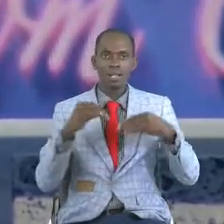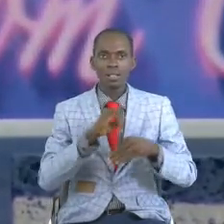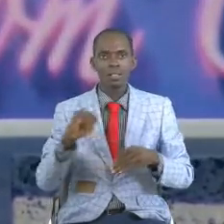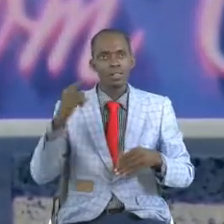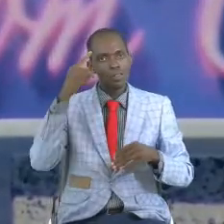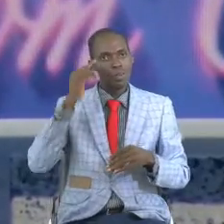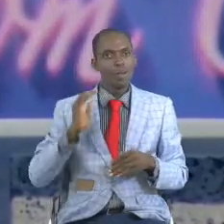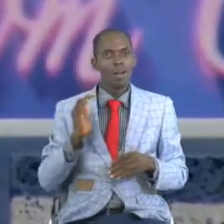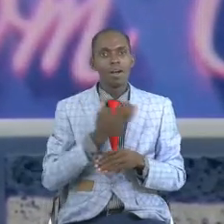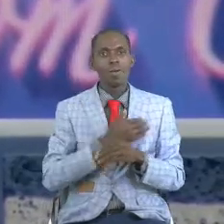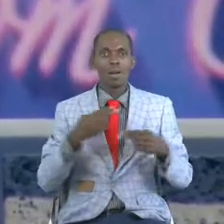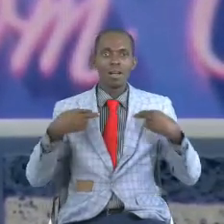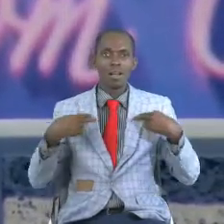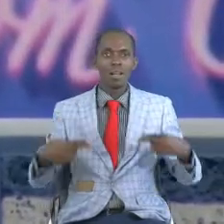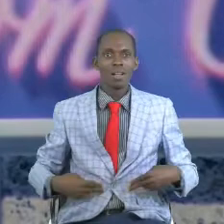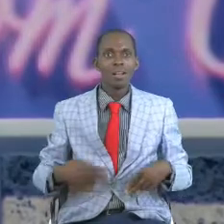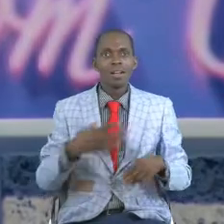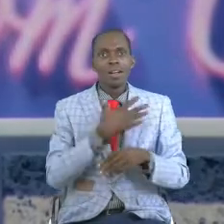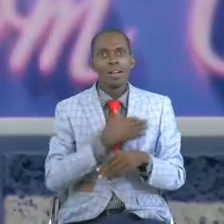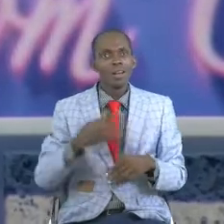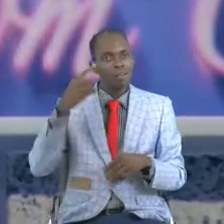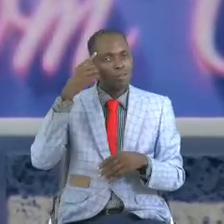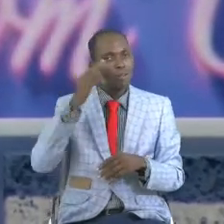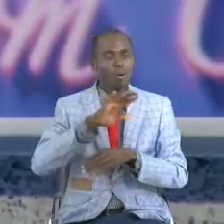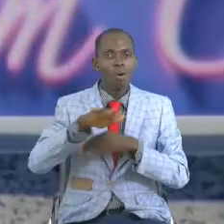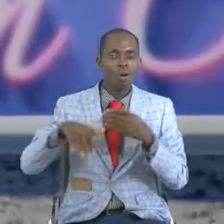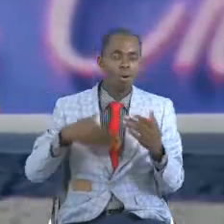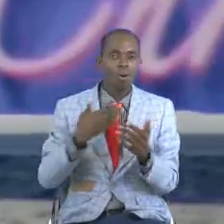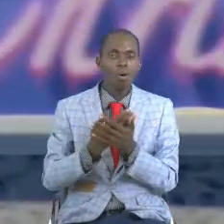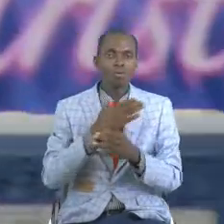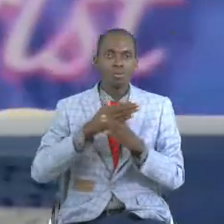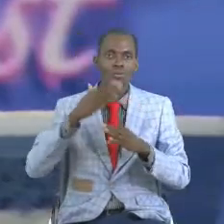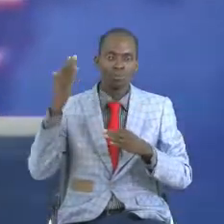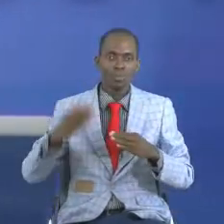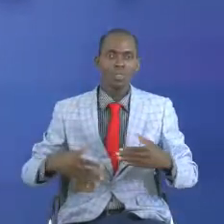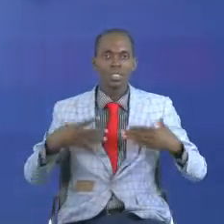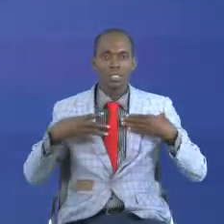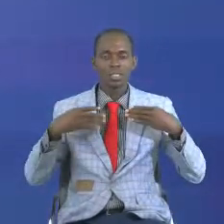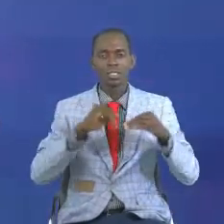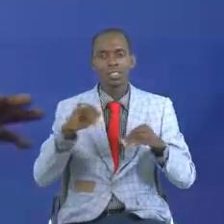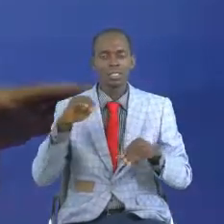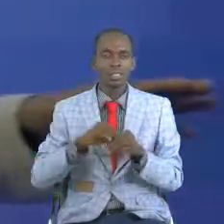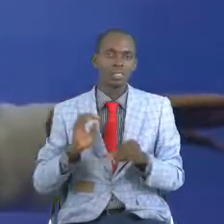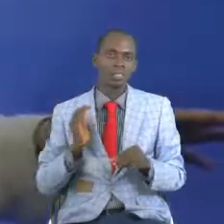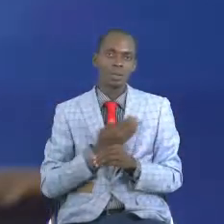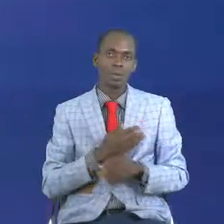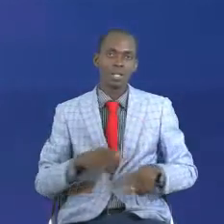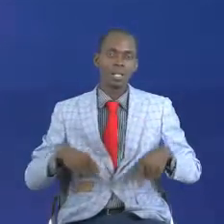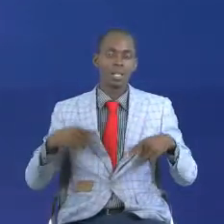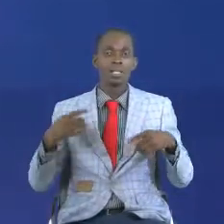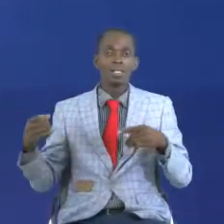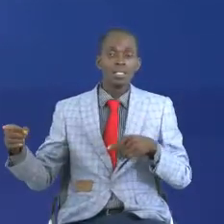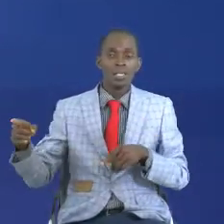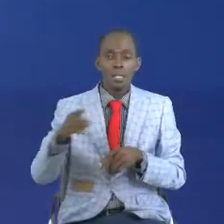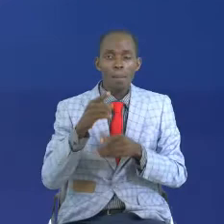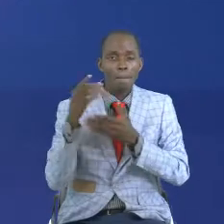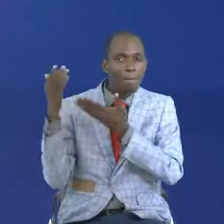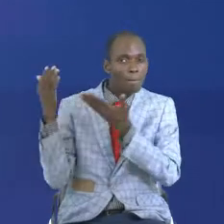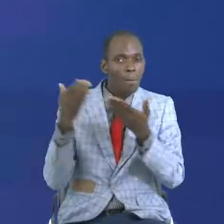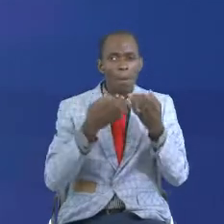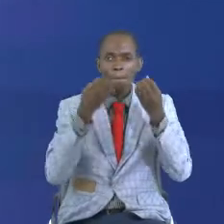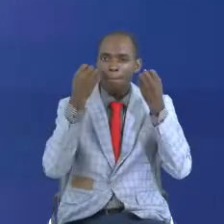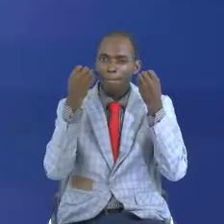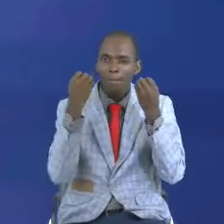for wholesomeness in our lives. They brought unto him many that were possessed